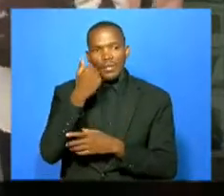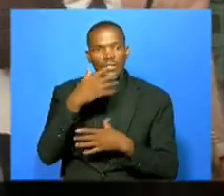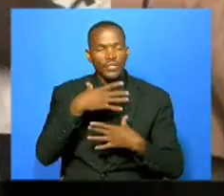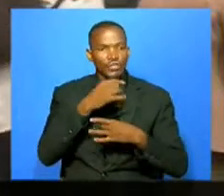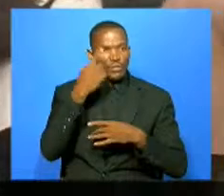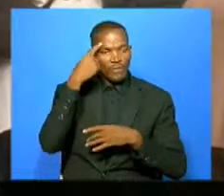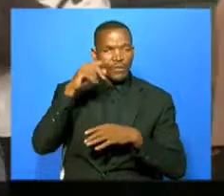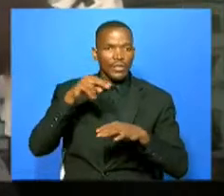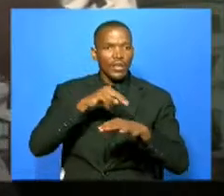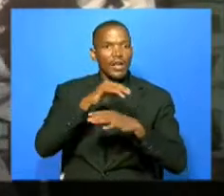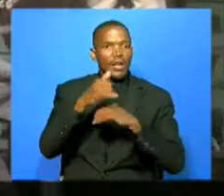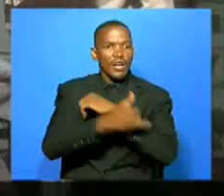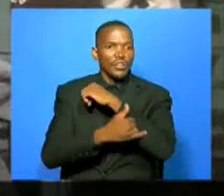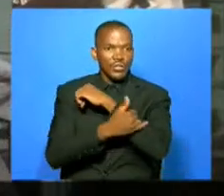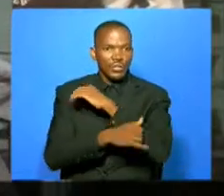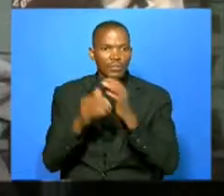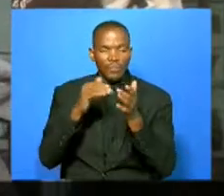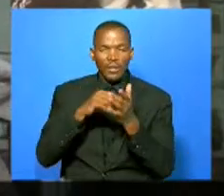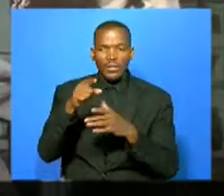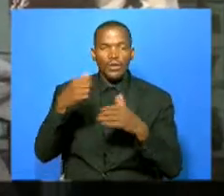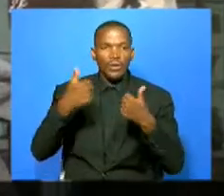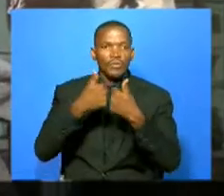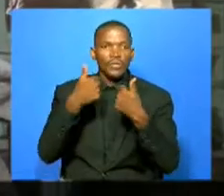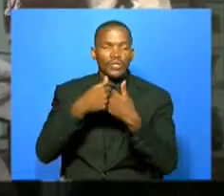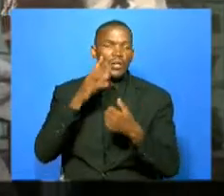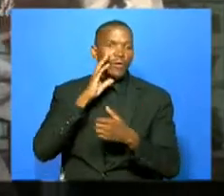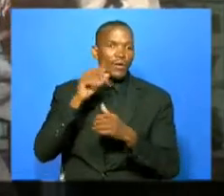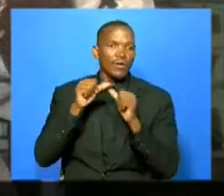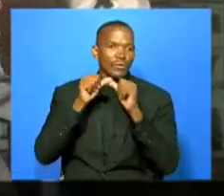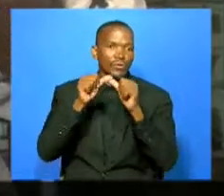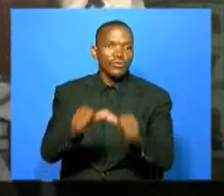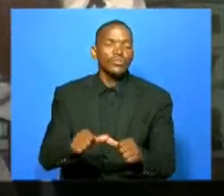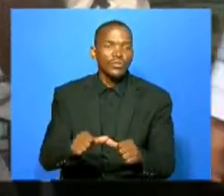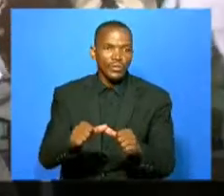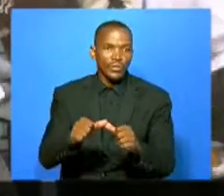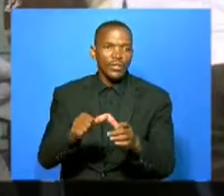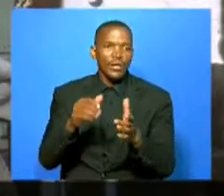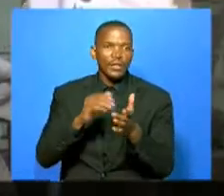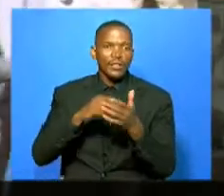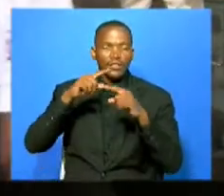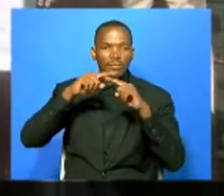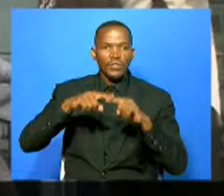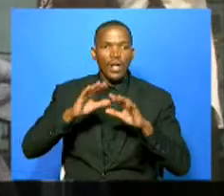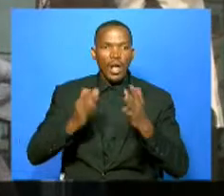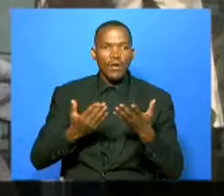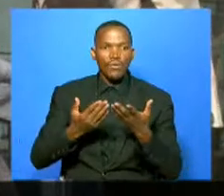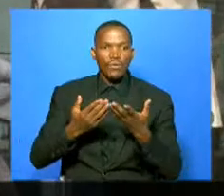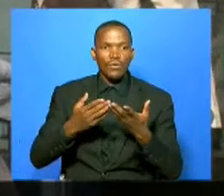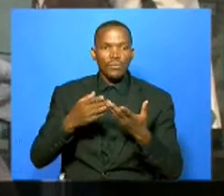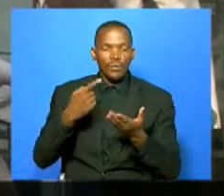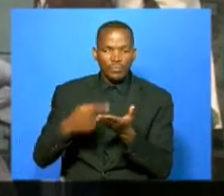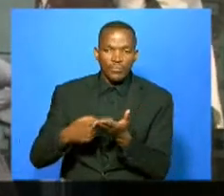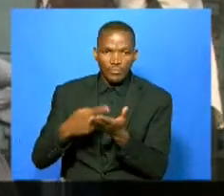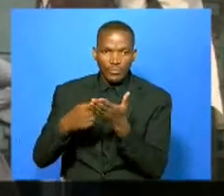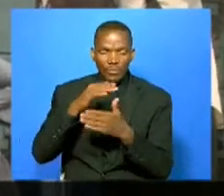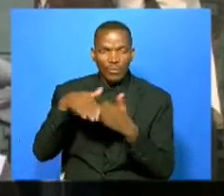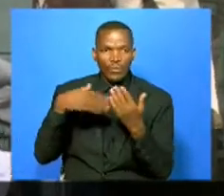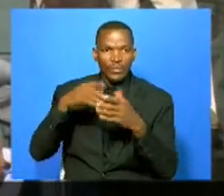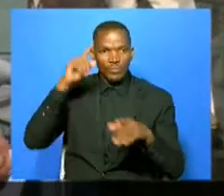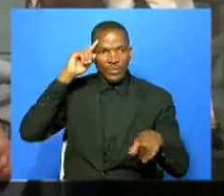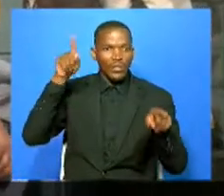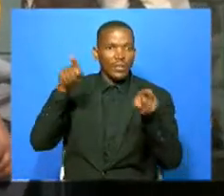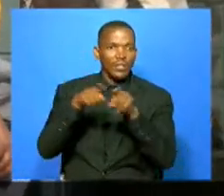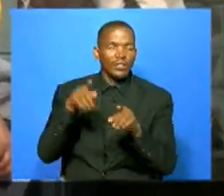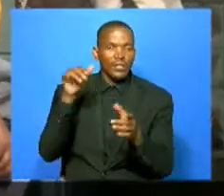of the nation at large, the event will continue at a later date, dependent on the outcome of the talks between the parties as they'll